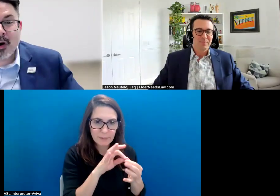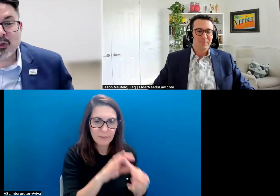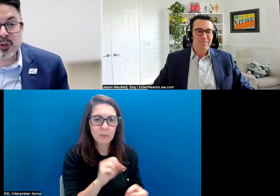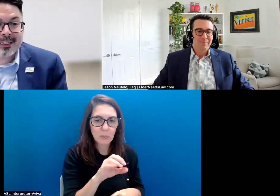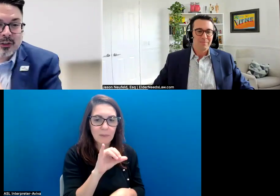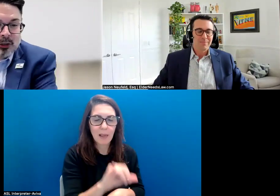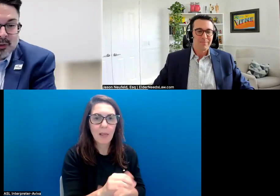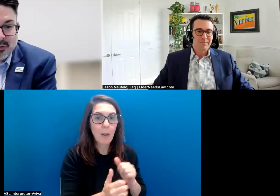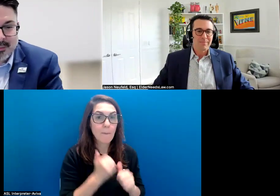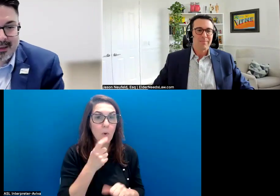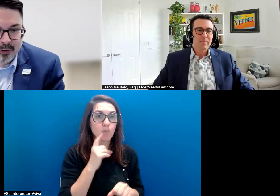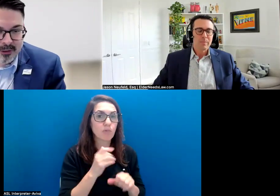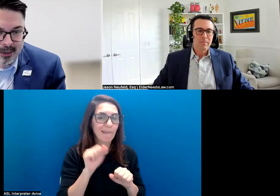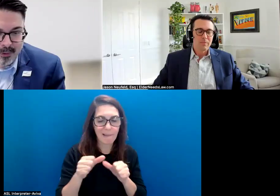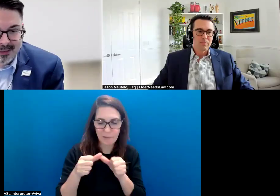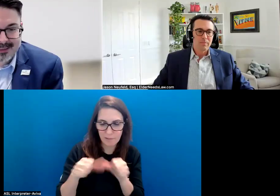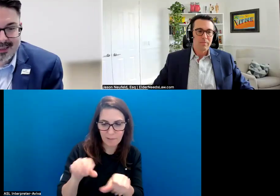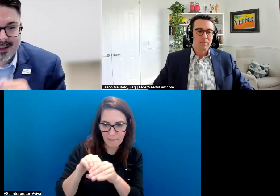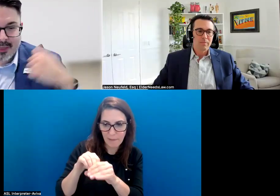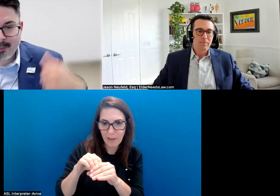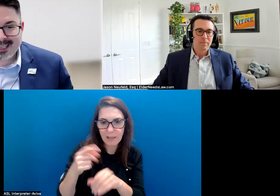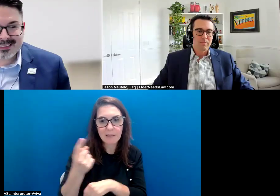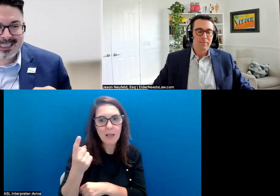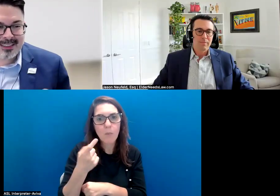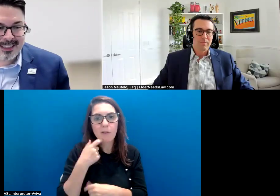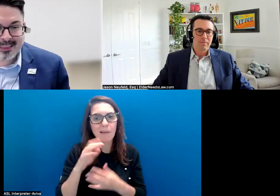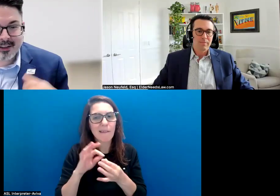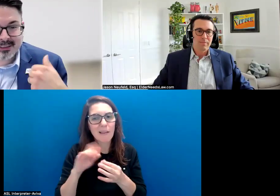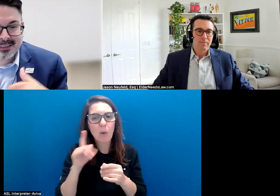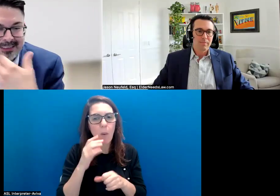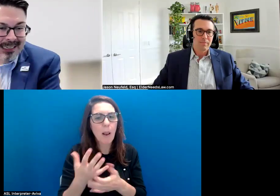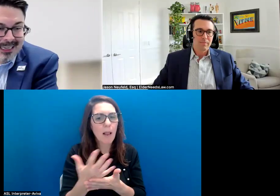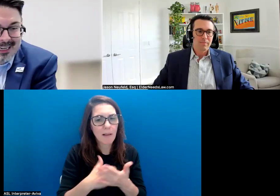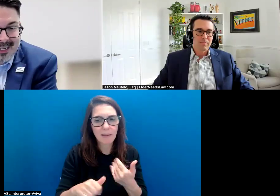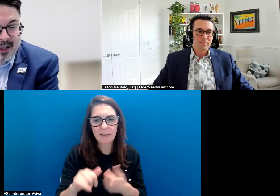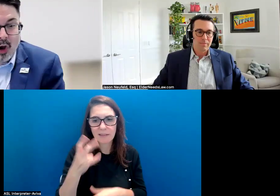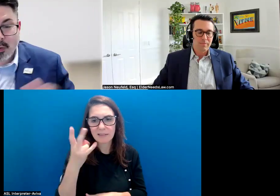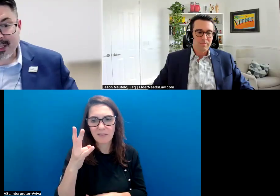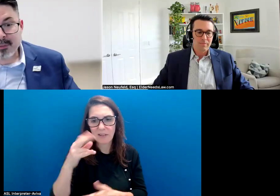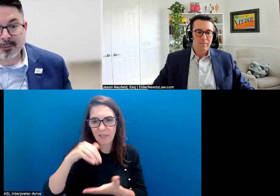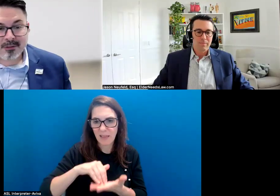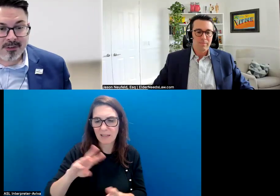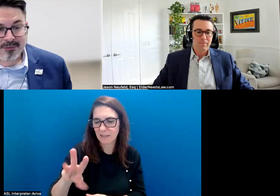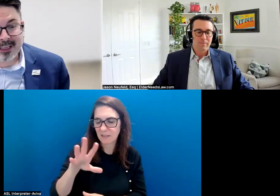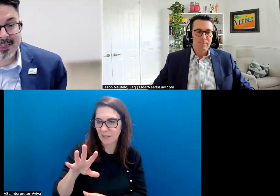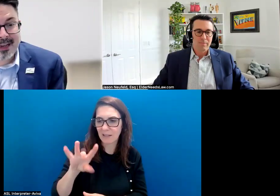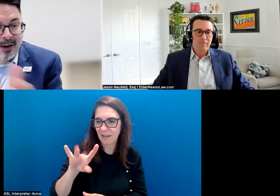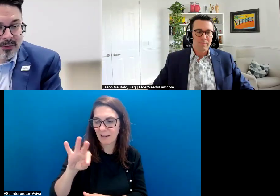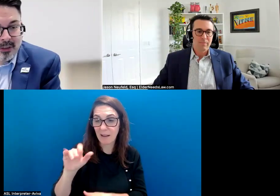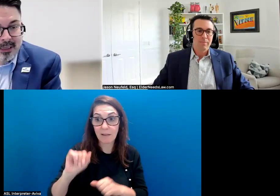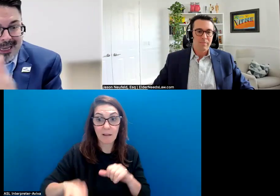that's the most you can contribute. So somebody, for example, I think they said they're making 17,689. Well, they could put up to